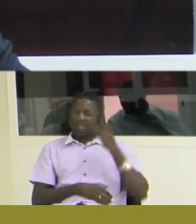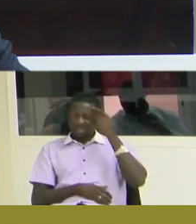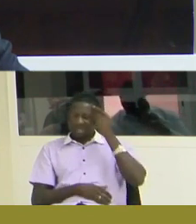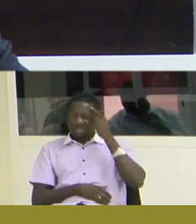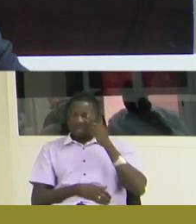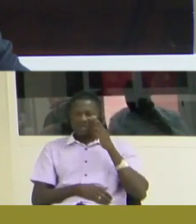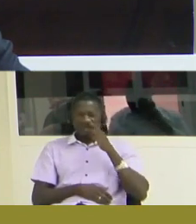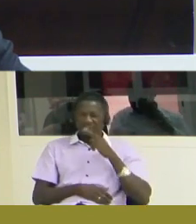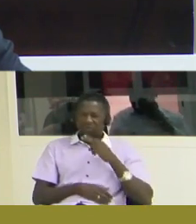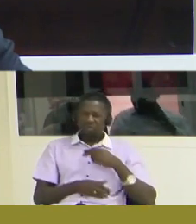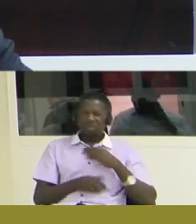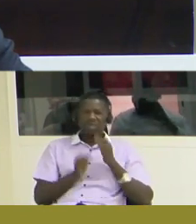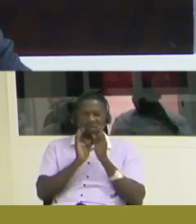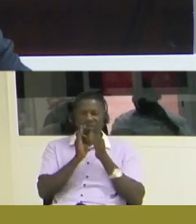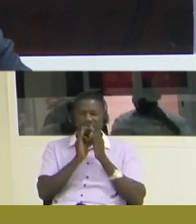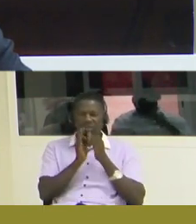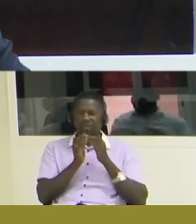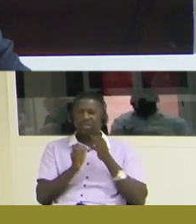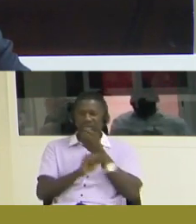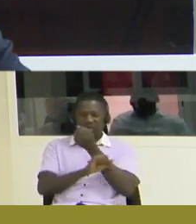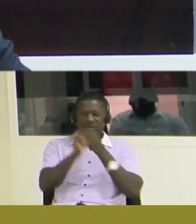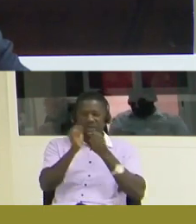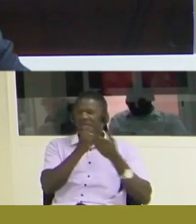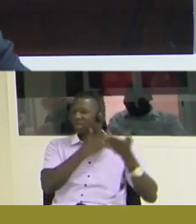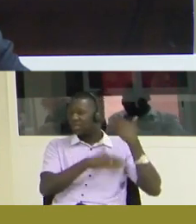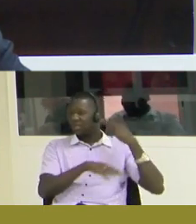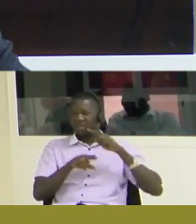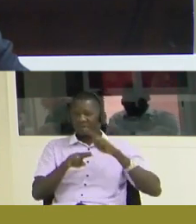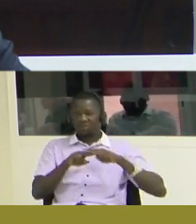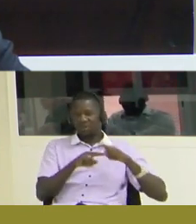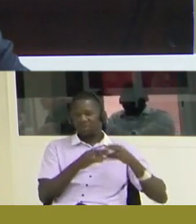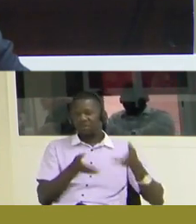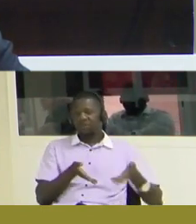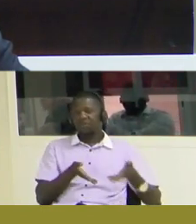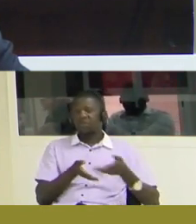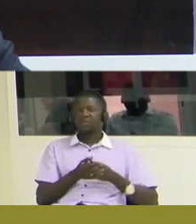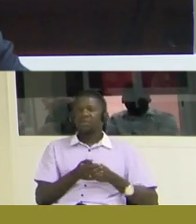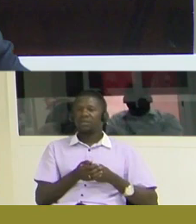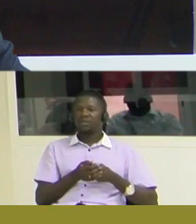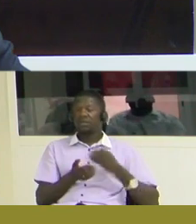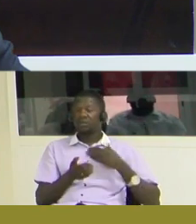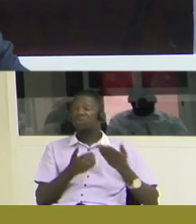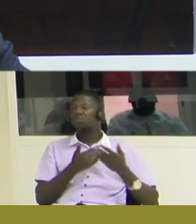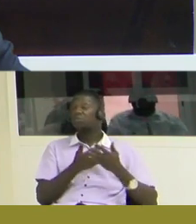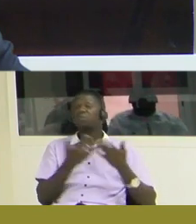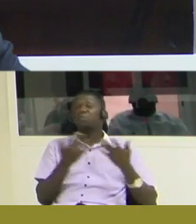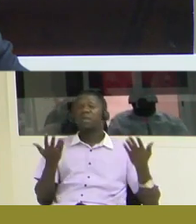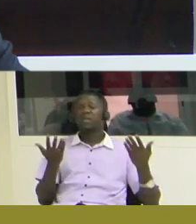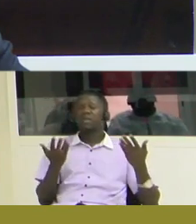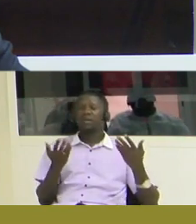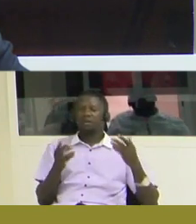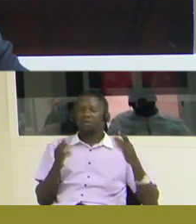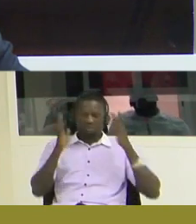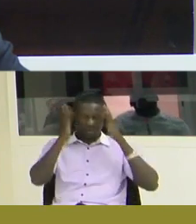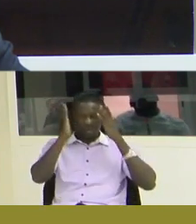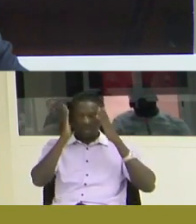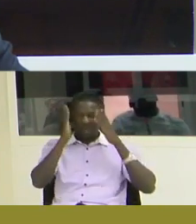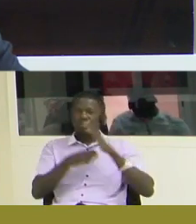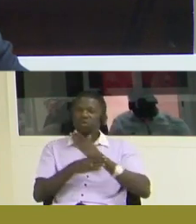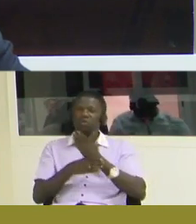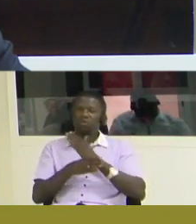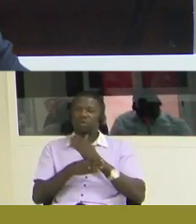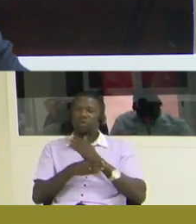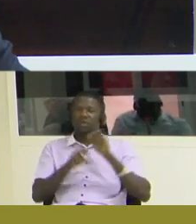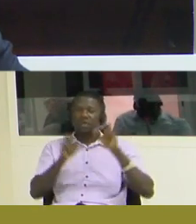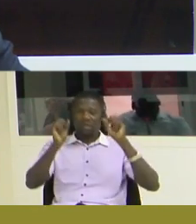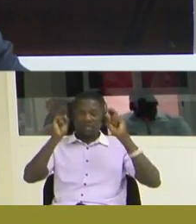last sitting there was definitely some major problems going on between Jameer and san assembly